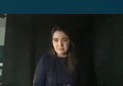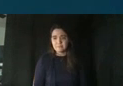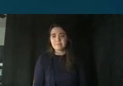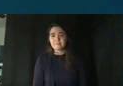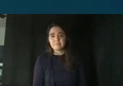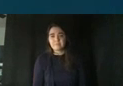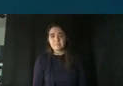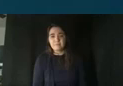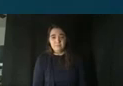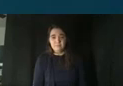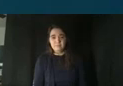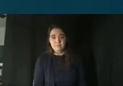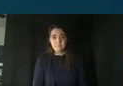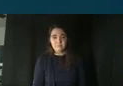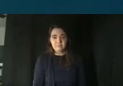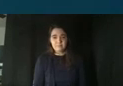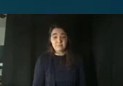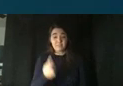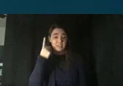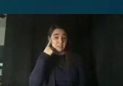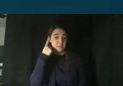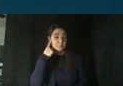our own,